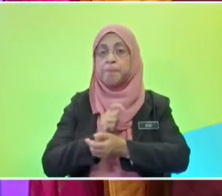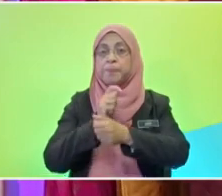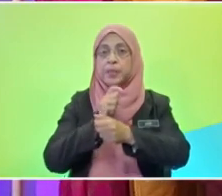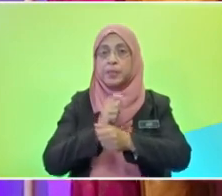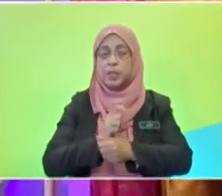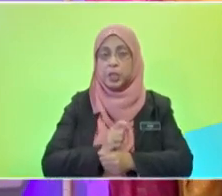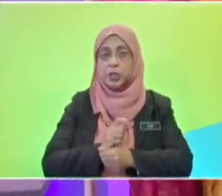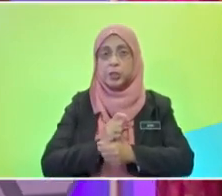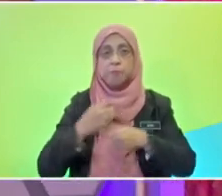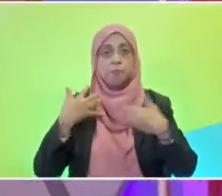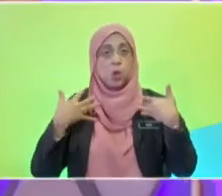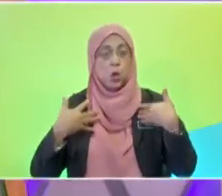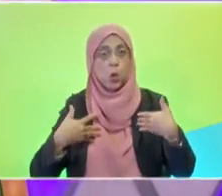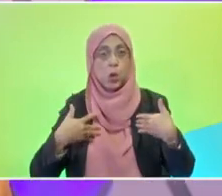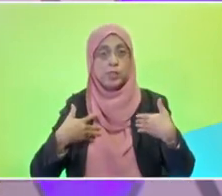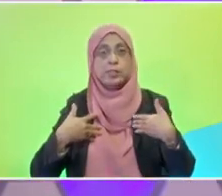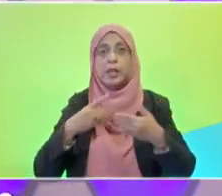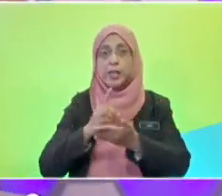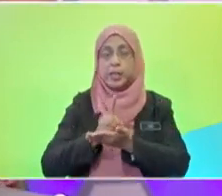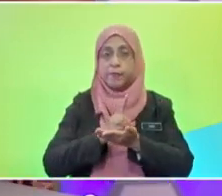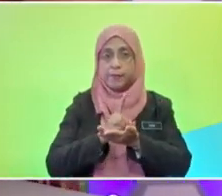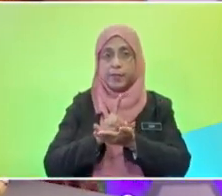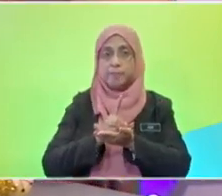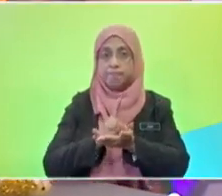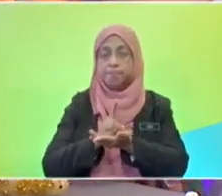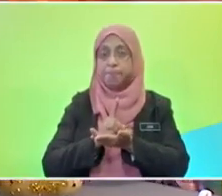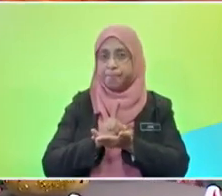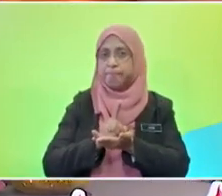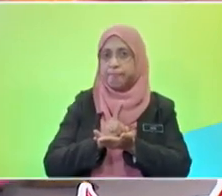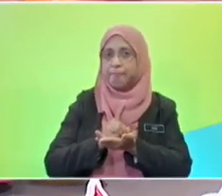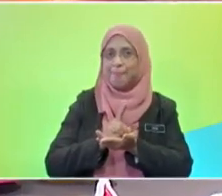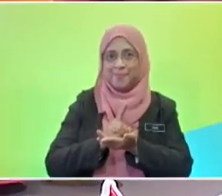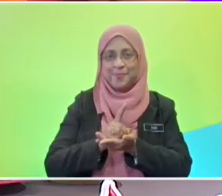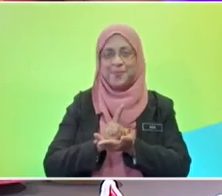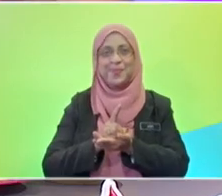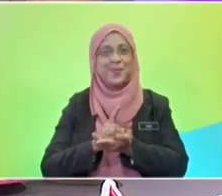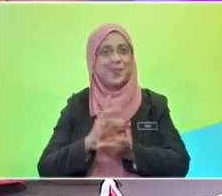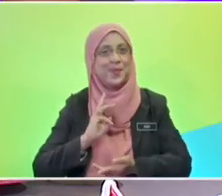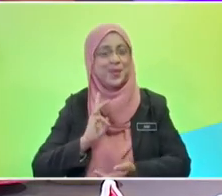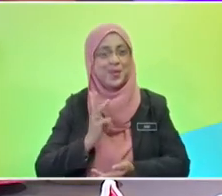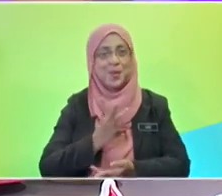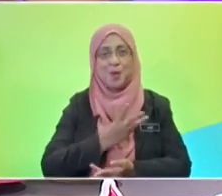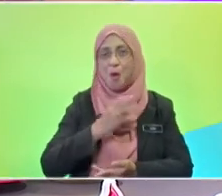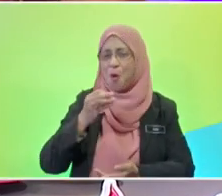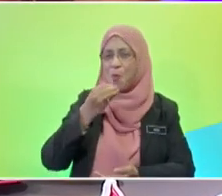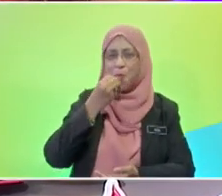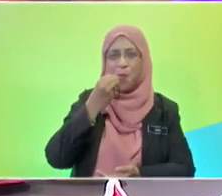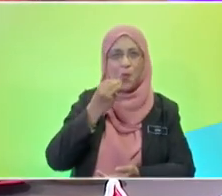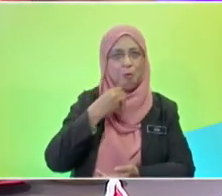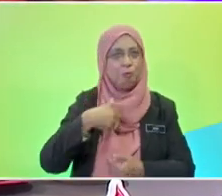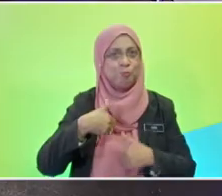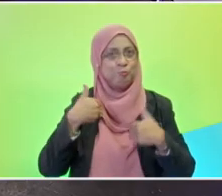on Deepavali Day. Okay, not only that, Chris, okay. Our most favorite part yes. is the food. Yes, the okay. food. Okay.